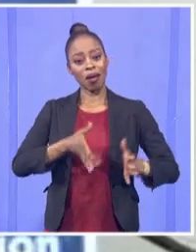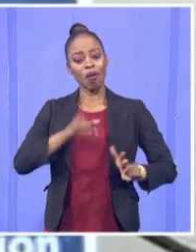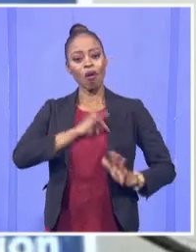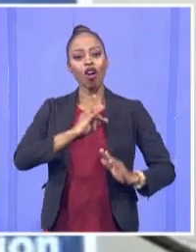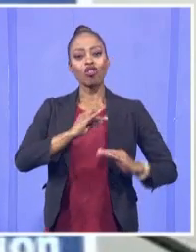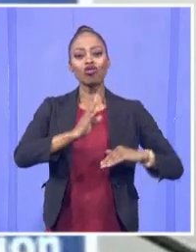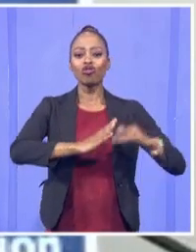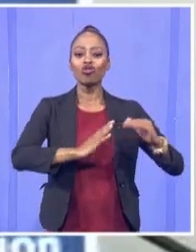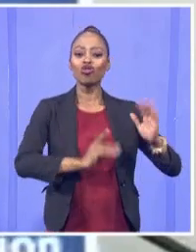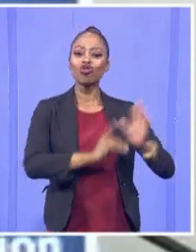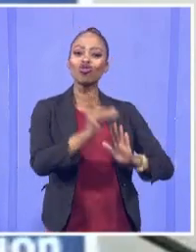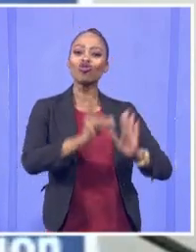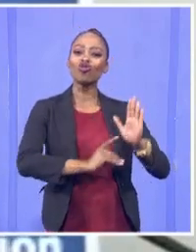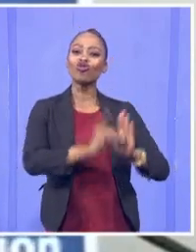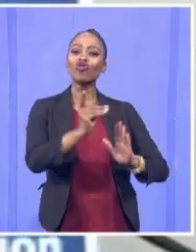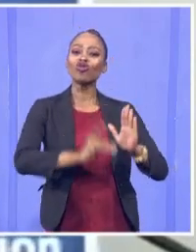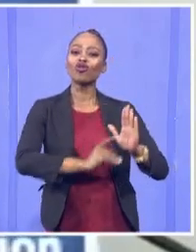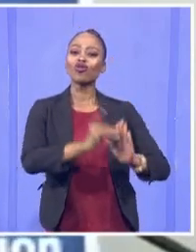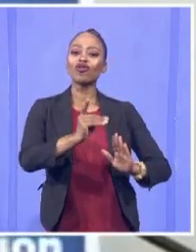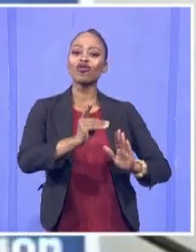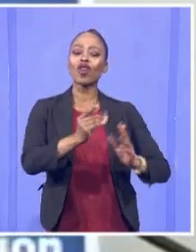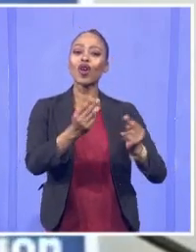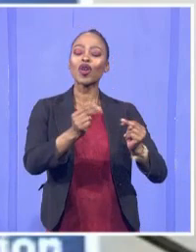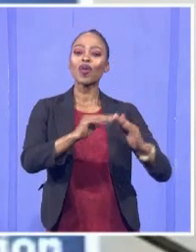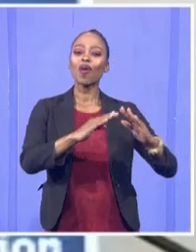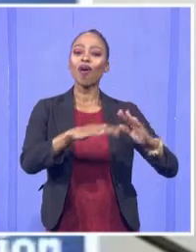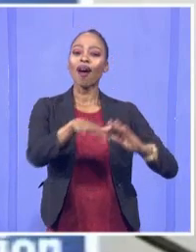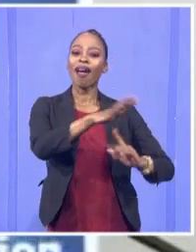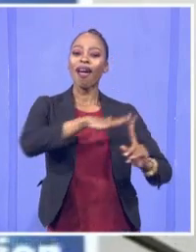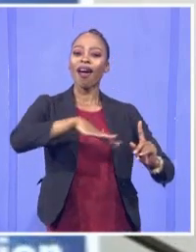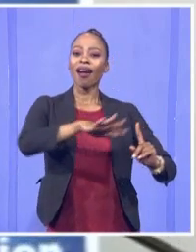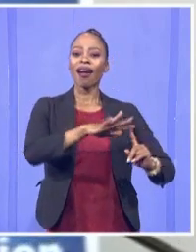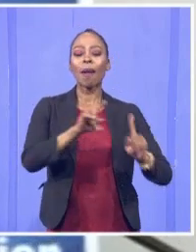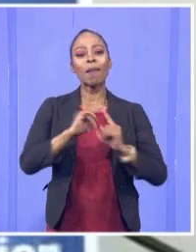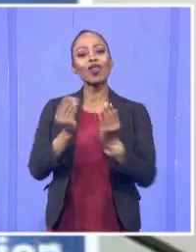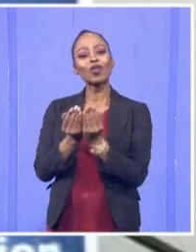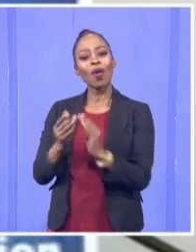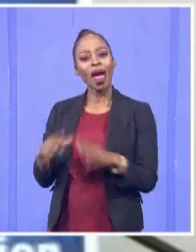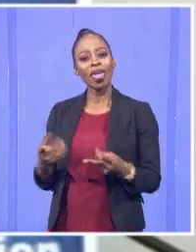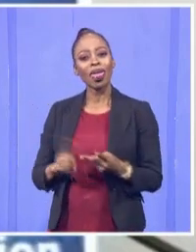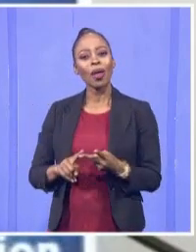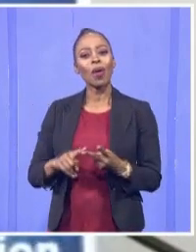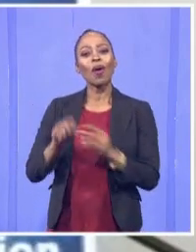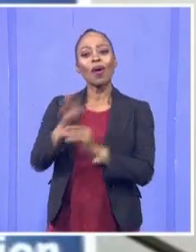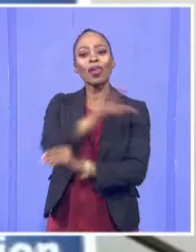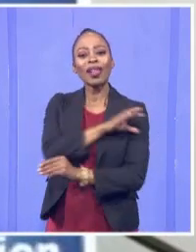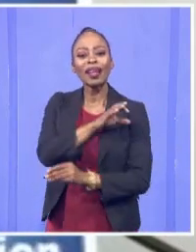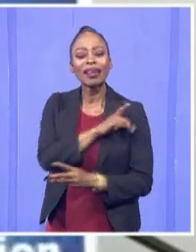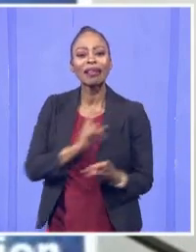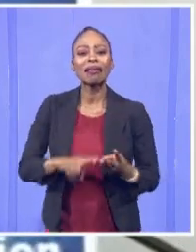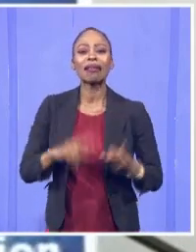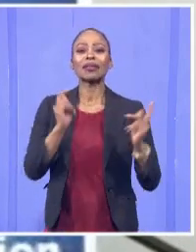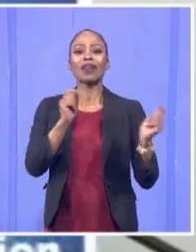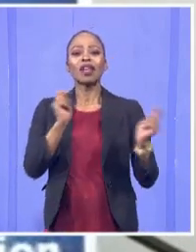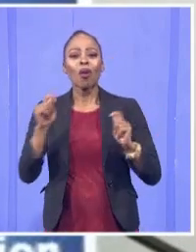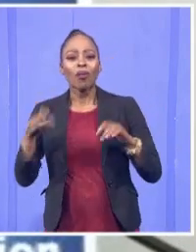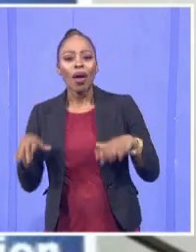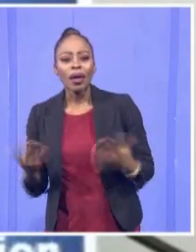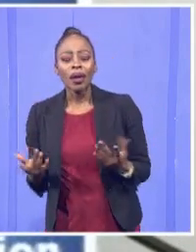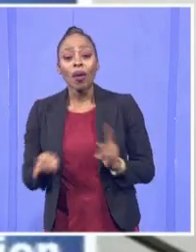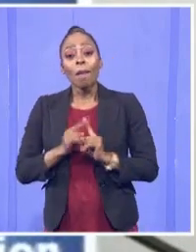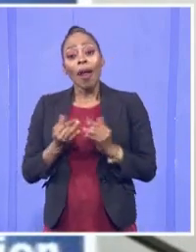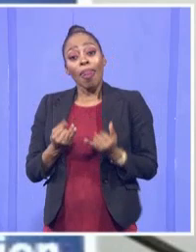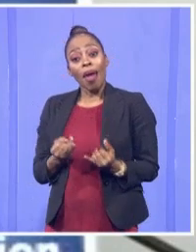a new a human settlement. There's no school, there's no clinic, no transport. But with